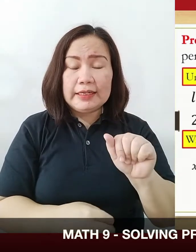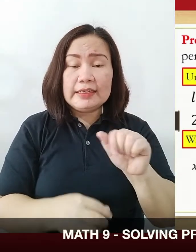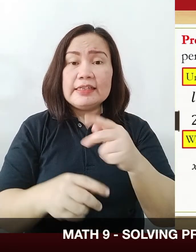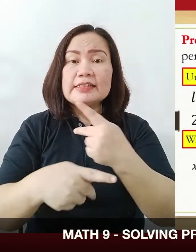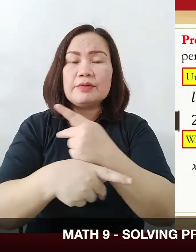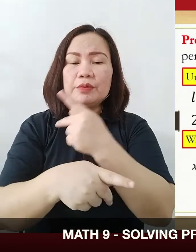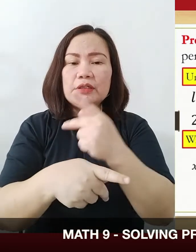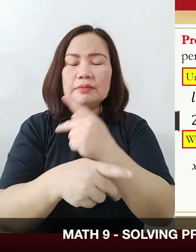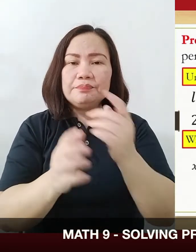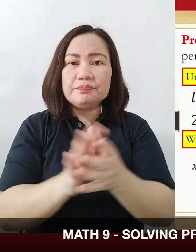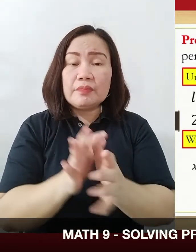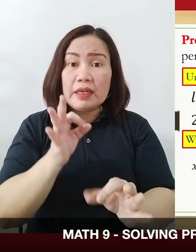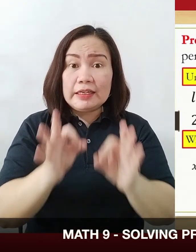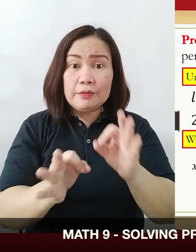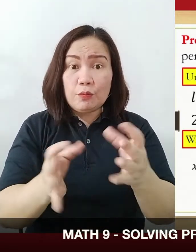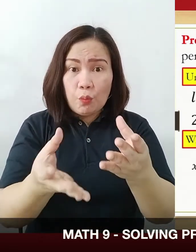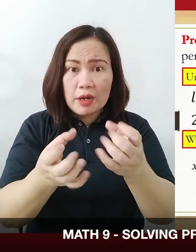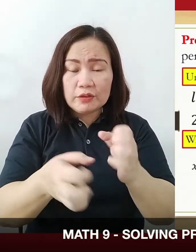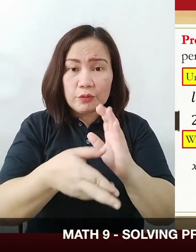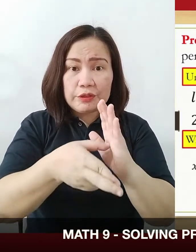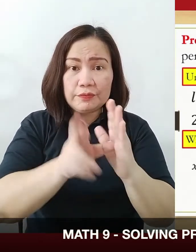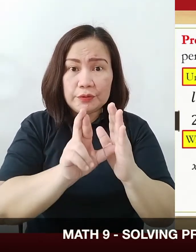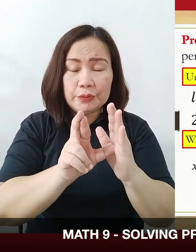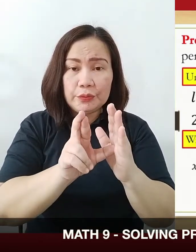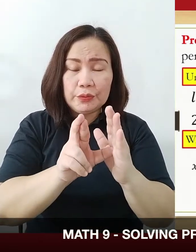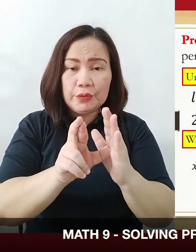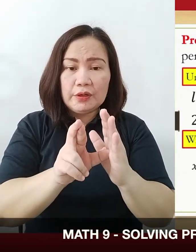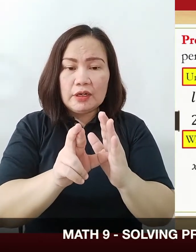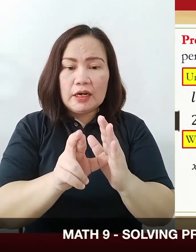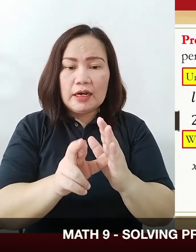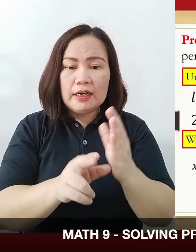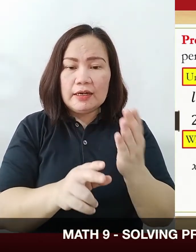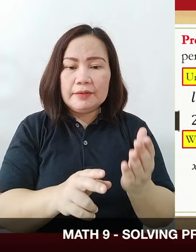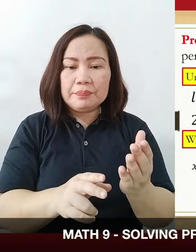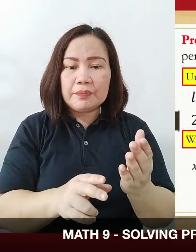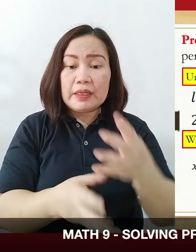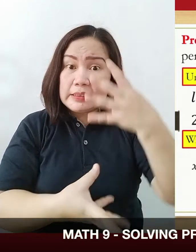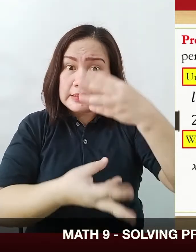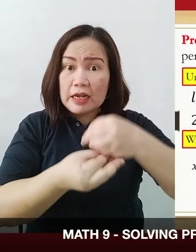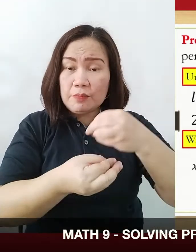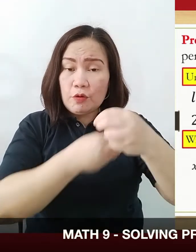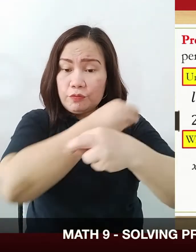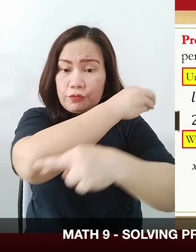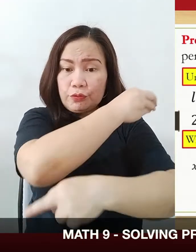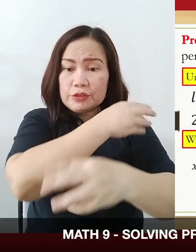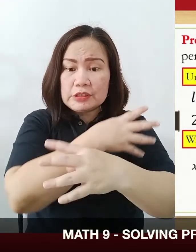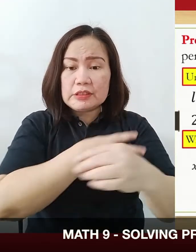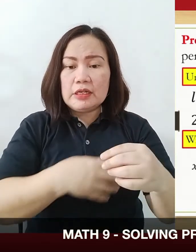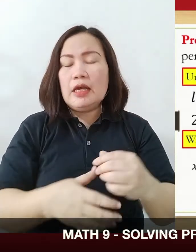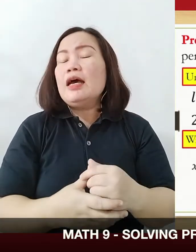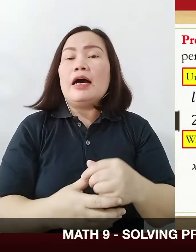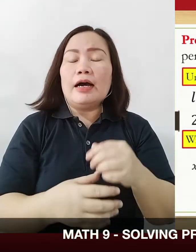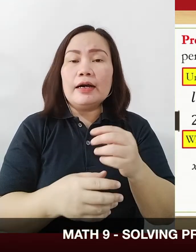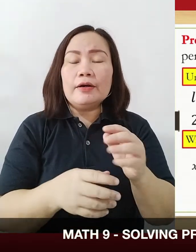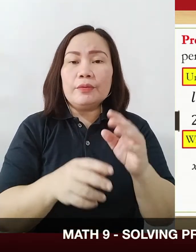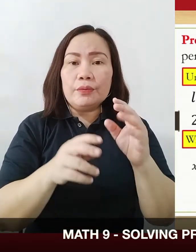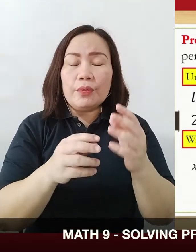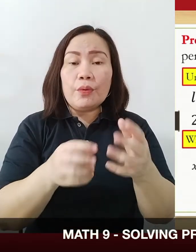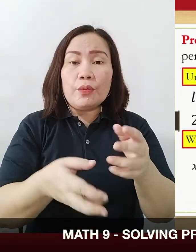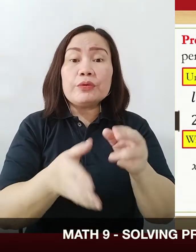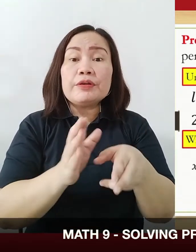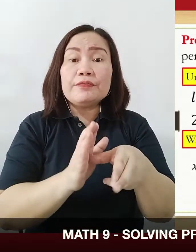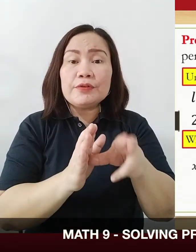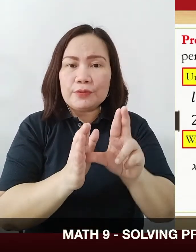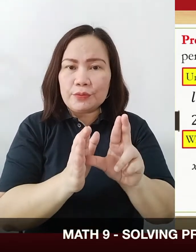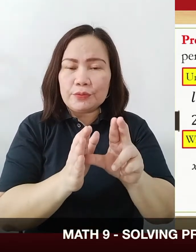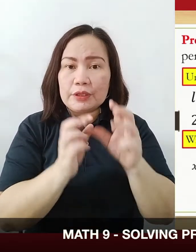the roots, you may watch the previous videos from our playlist. Okay, so for us